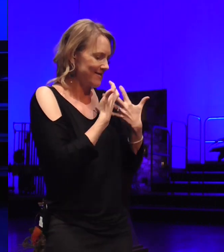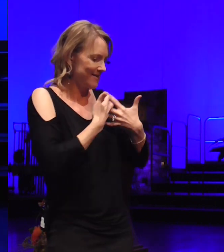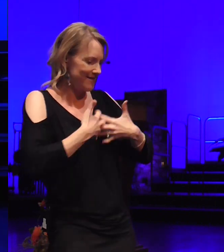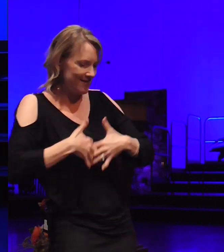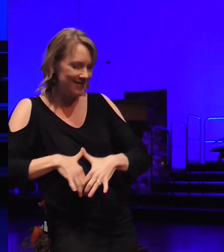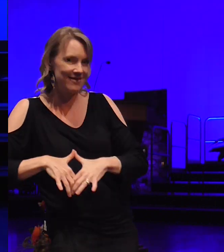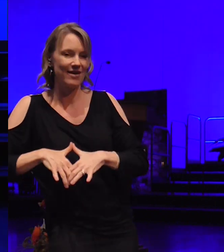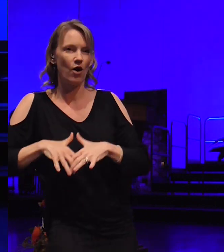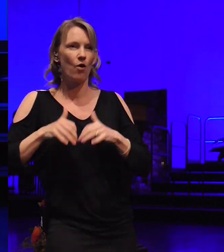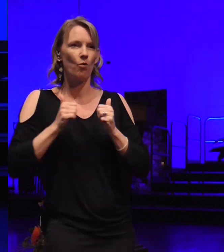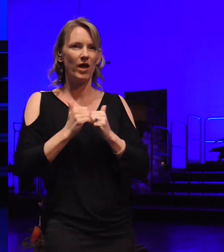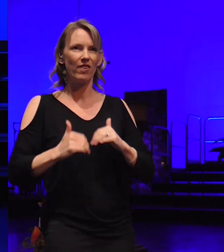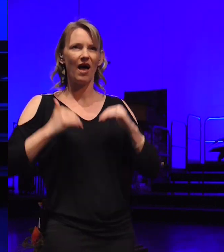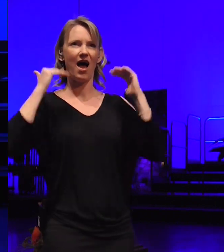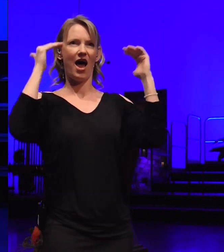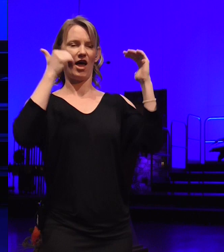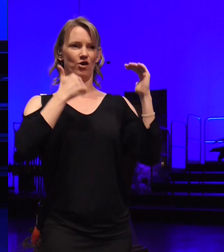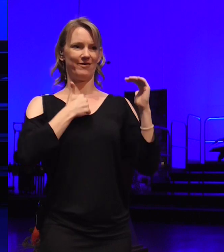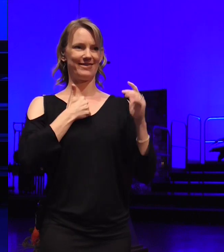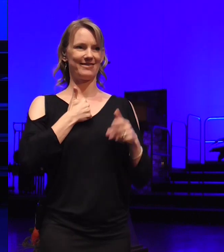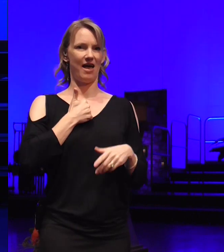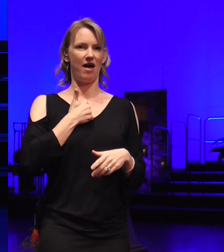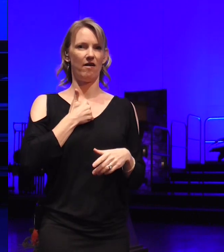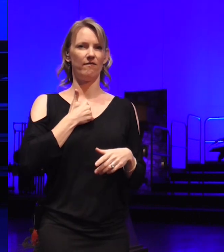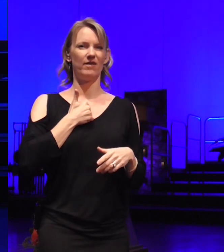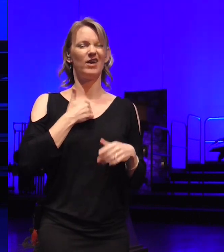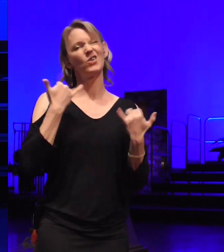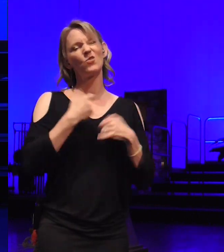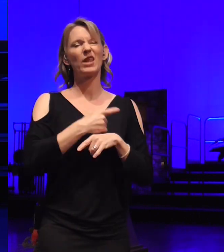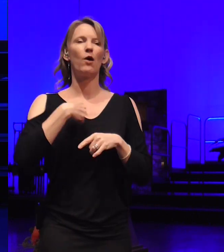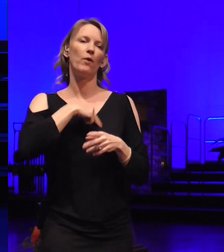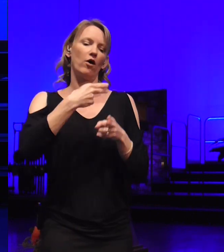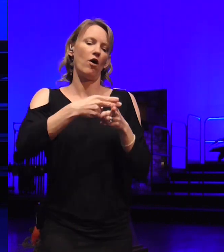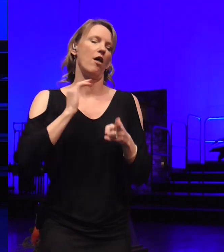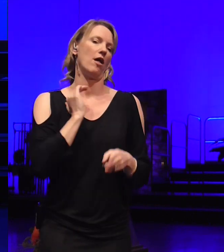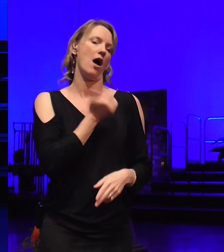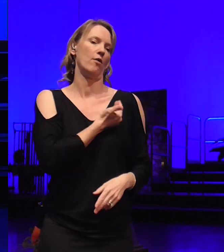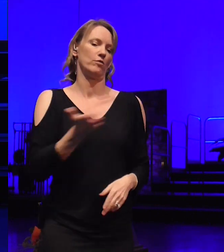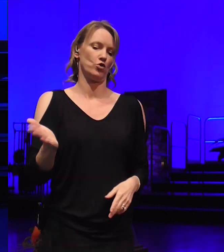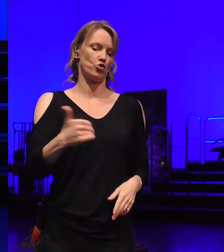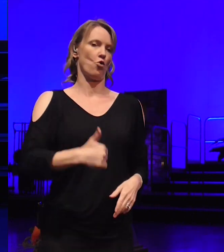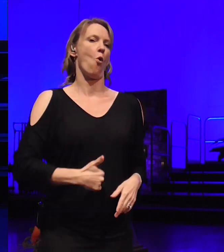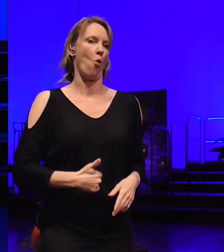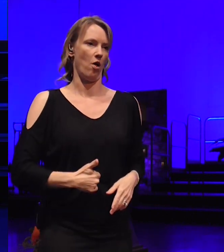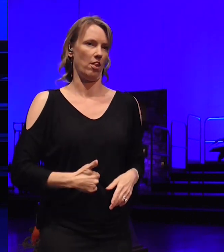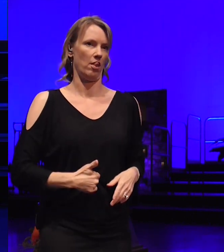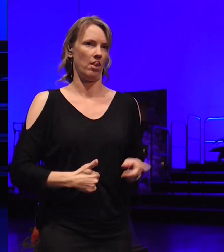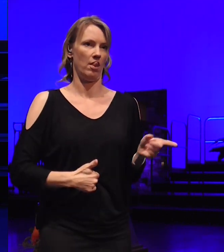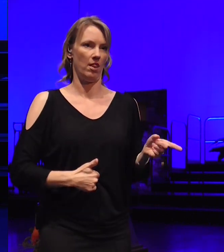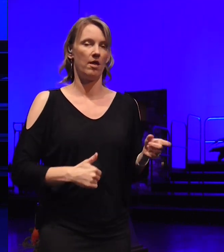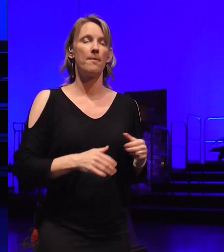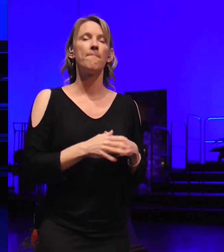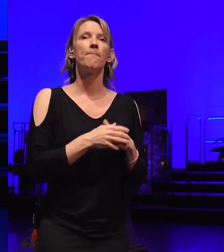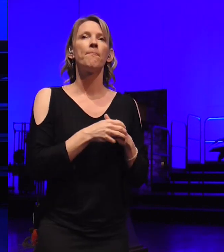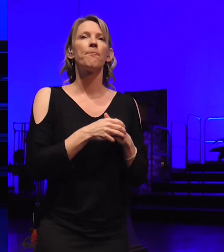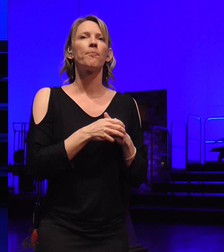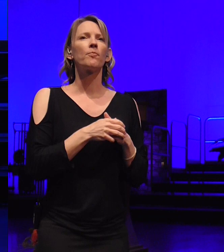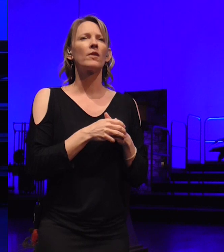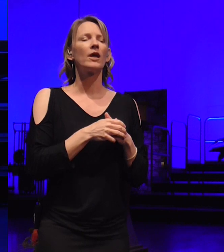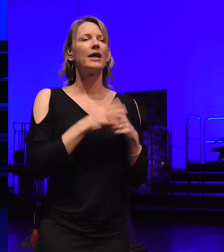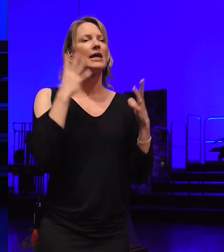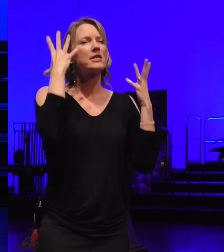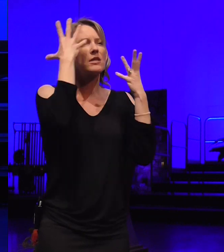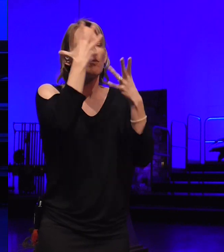integration with what he calls the higher self, or what we're referring to today as our soul. And so it's such